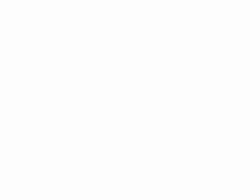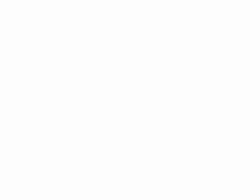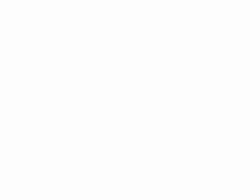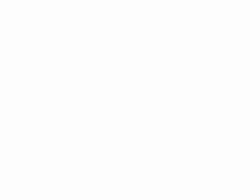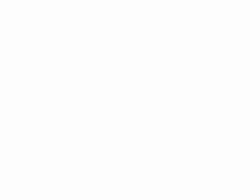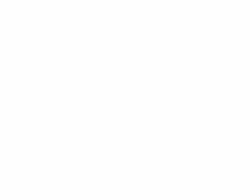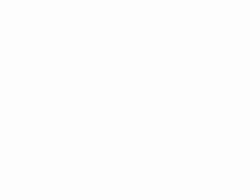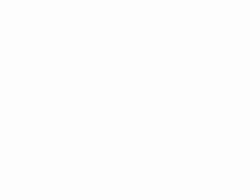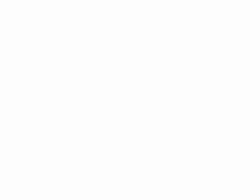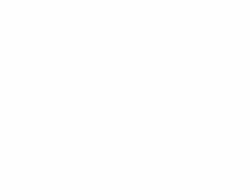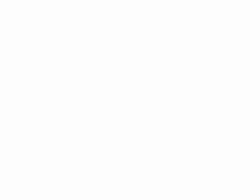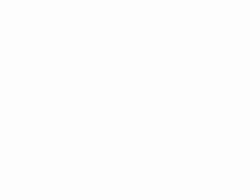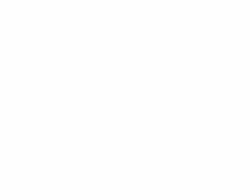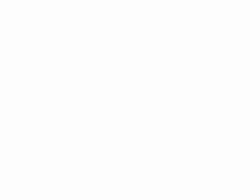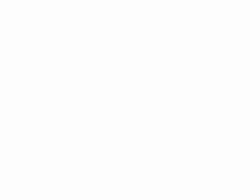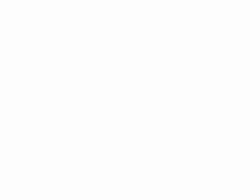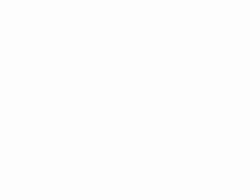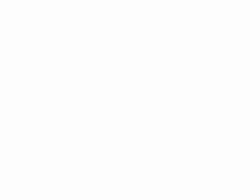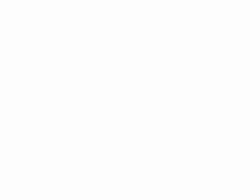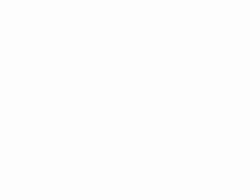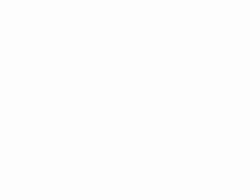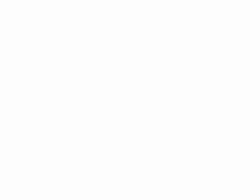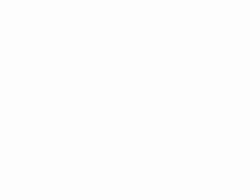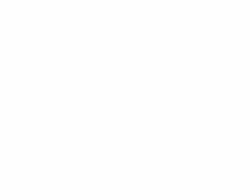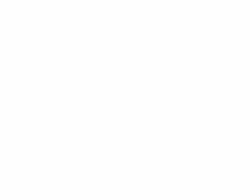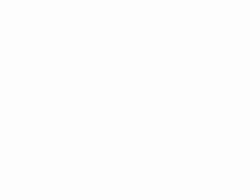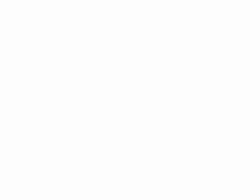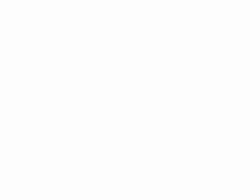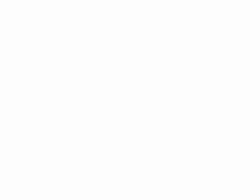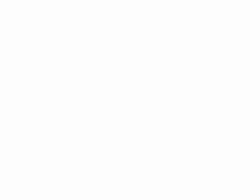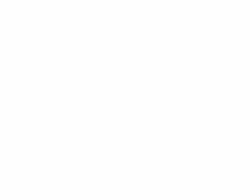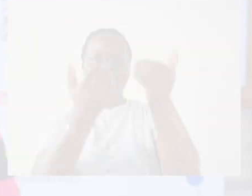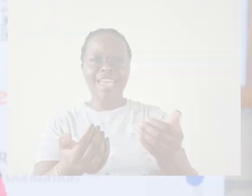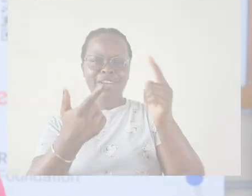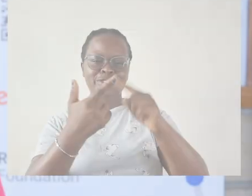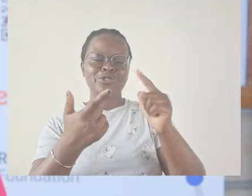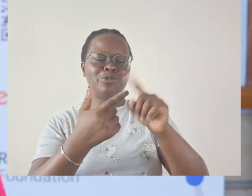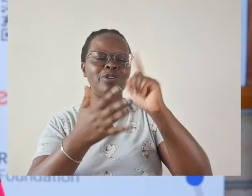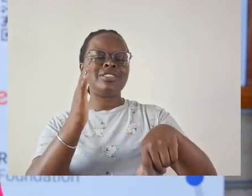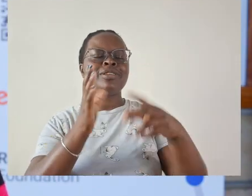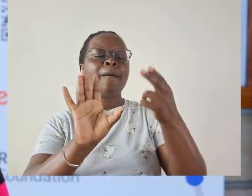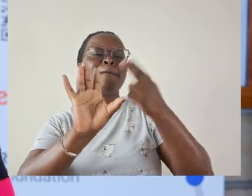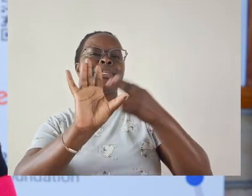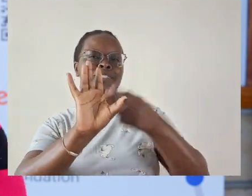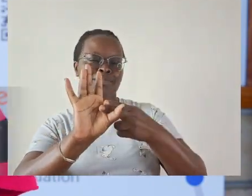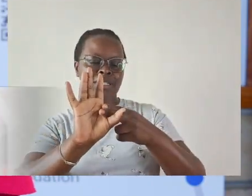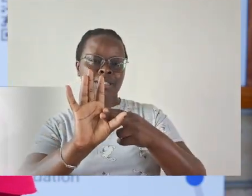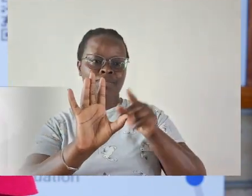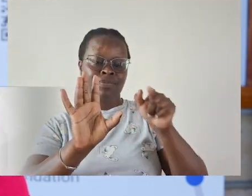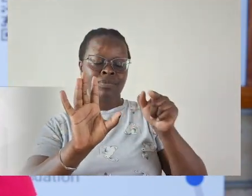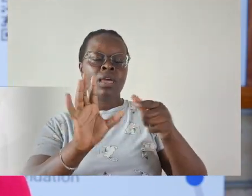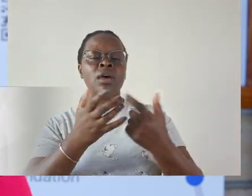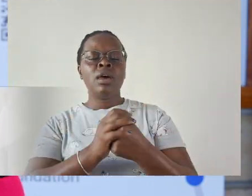The first myth is that learners are too young to contribute meaningfully to policy. The competency-based curriculum emphasizes